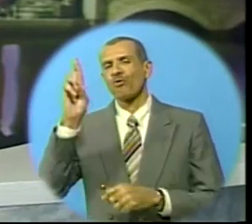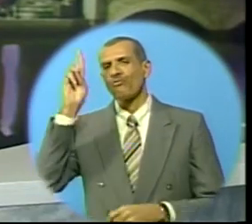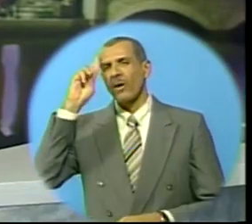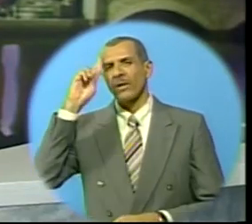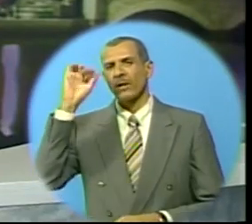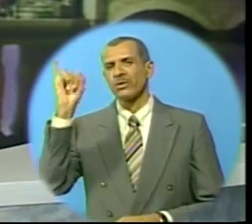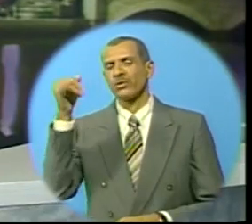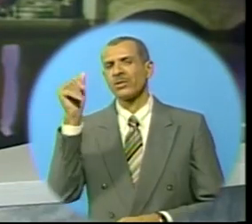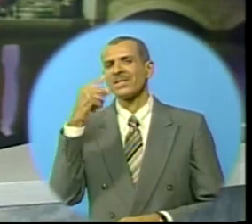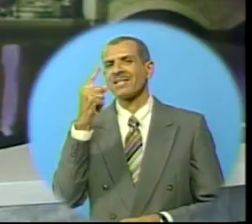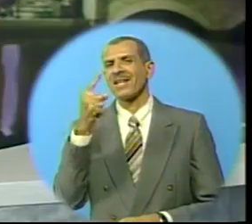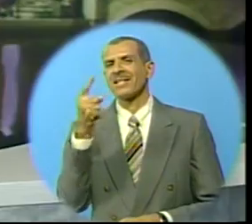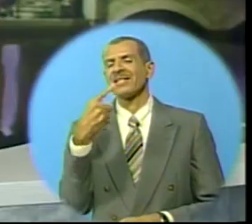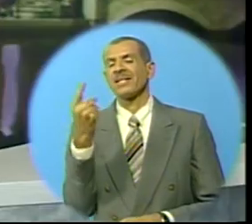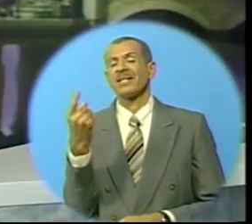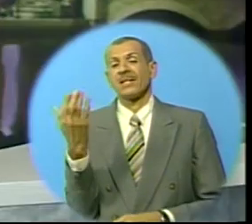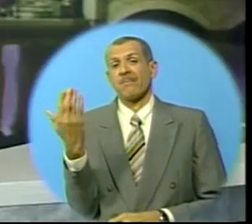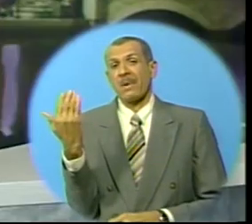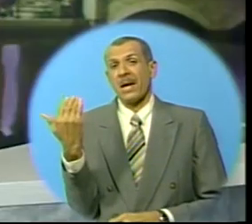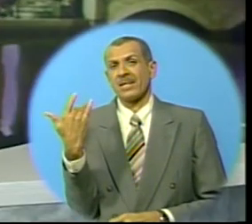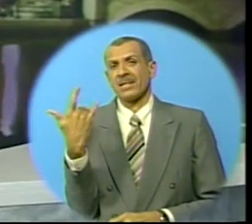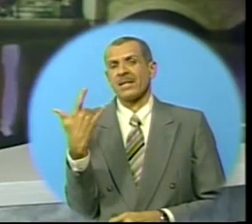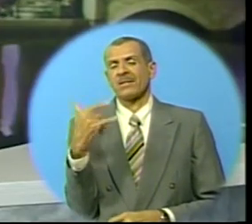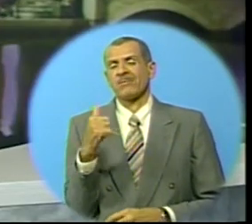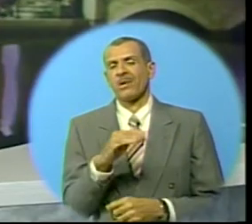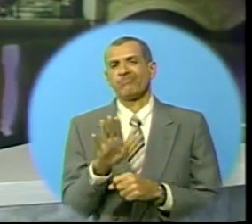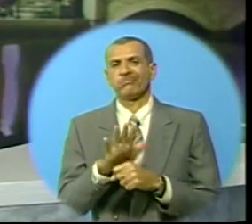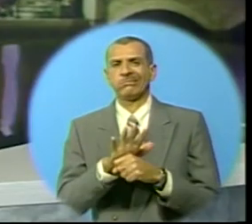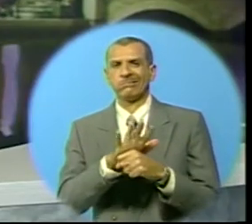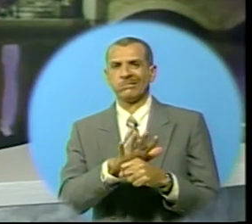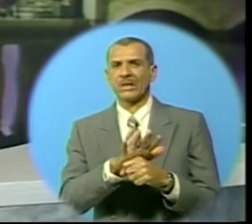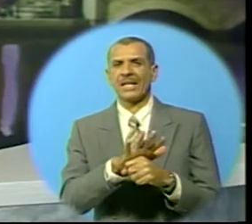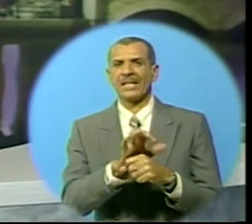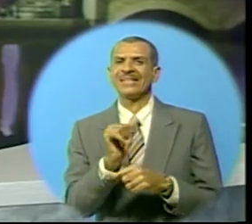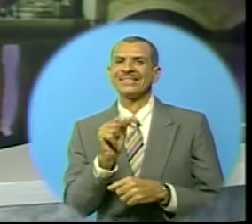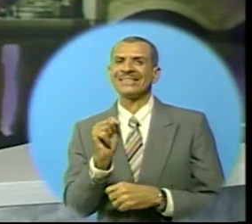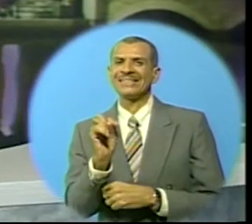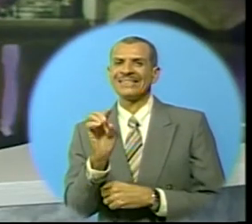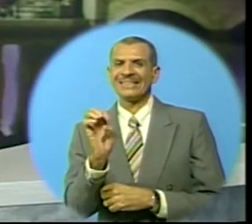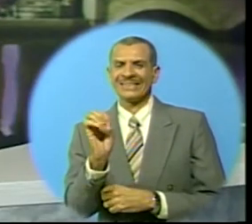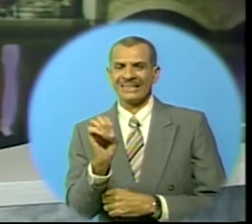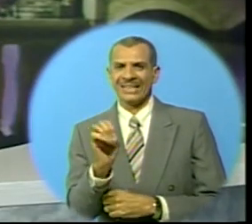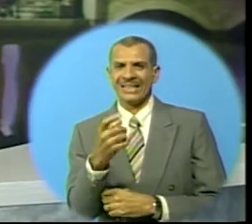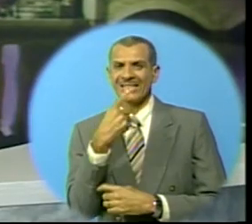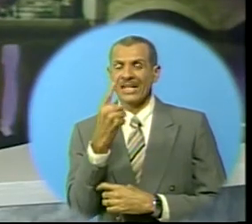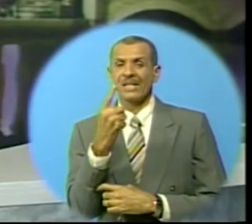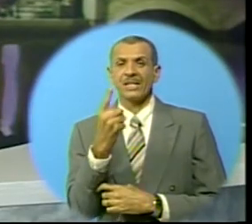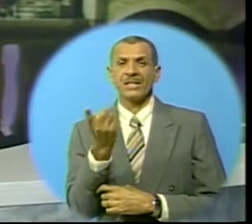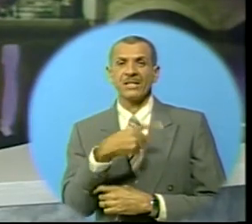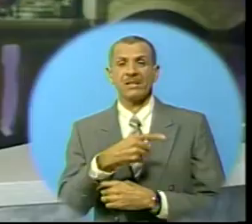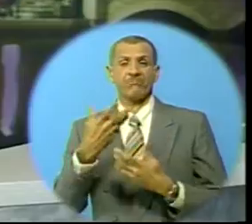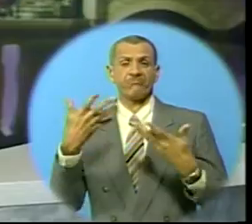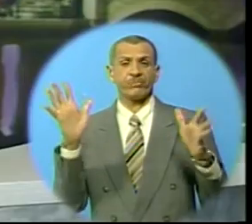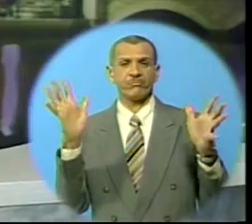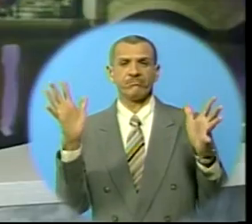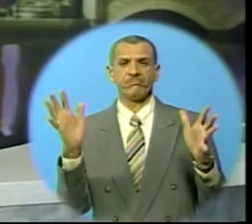says such routines in the past has placed immense pressure on the state. He says those days are over.